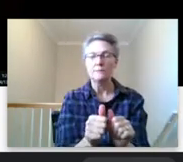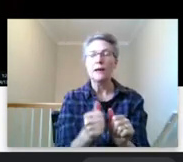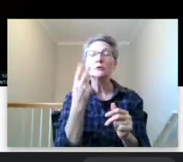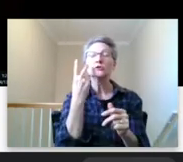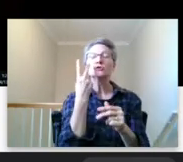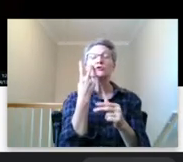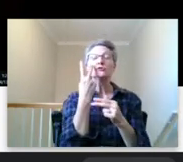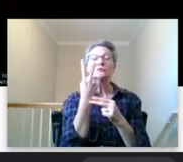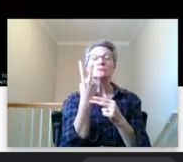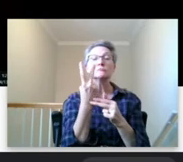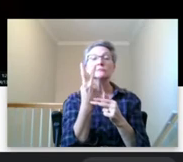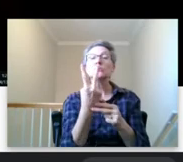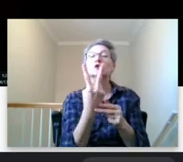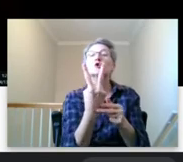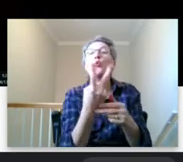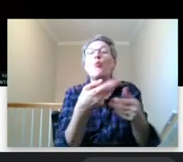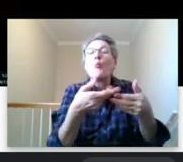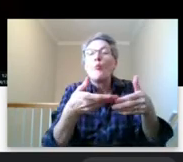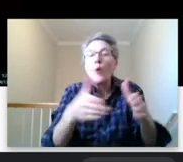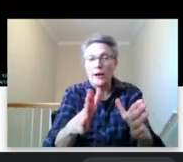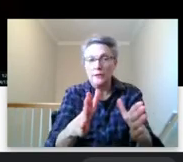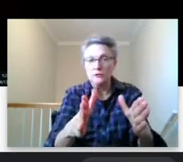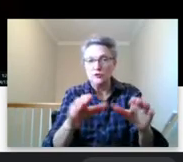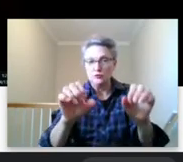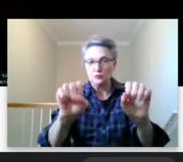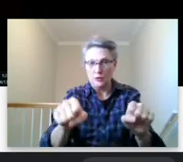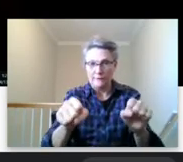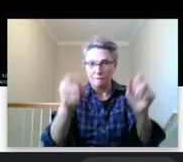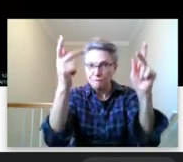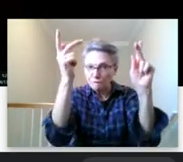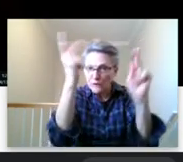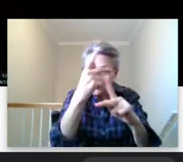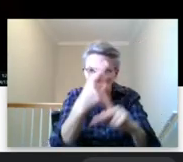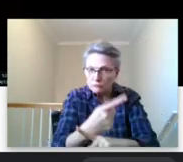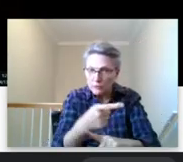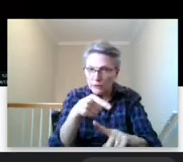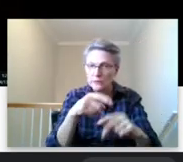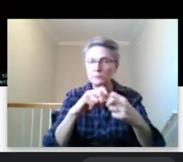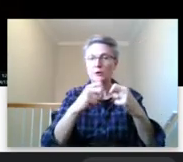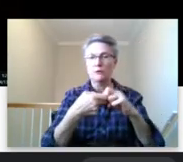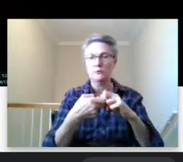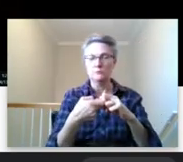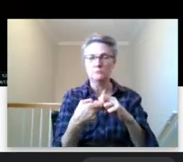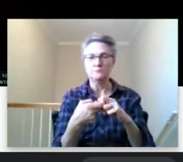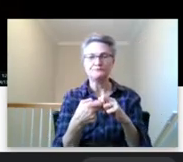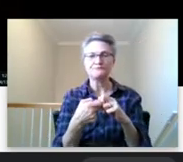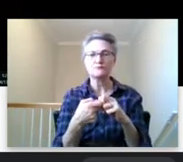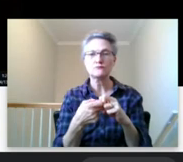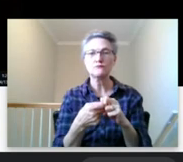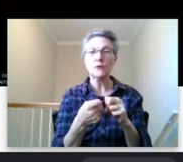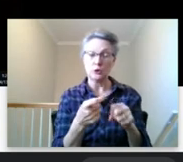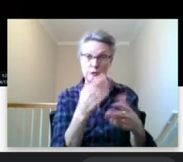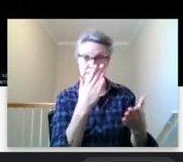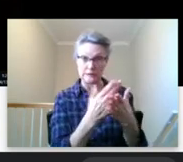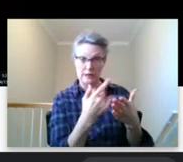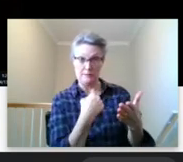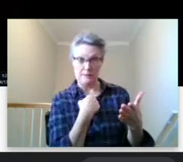ways that you could tackle this problem. And and you can also pause me along the way if you